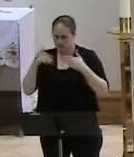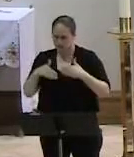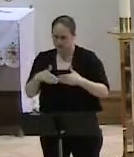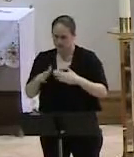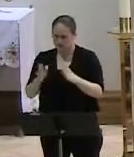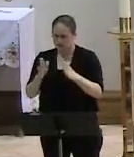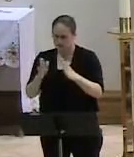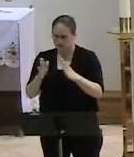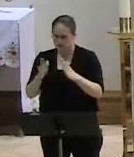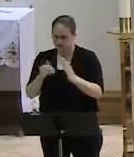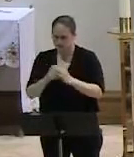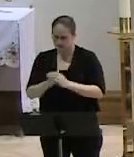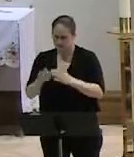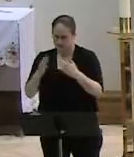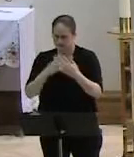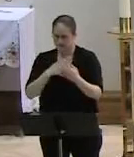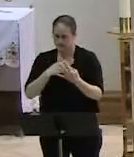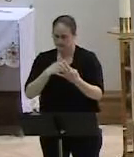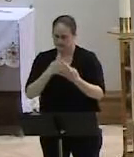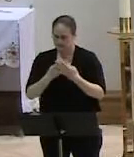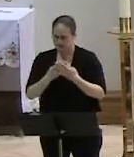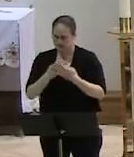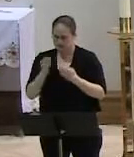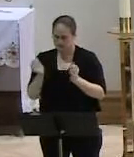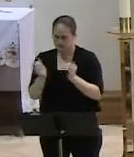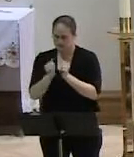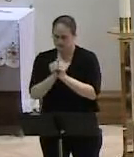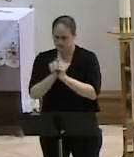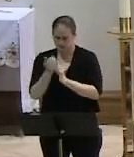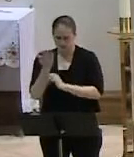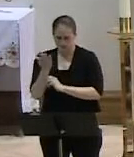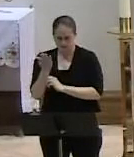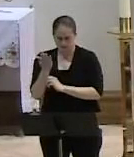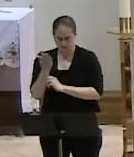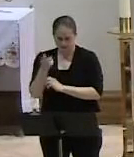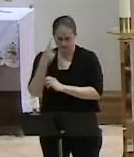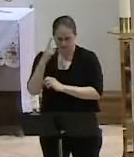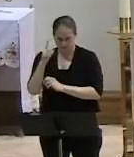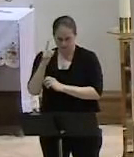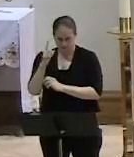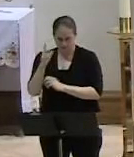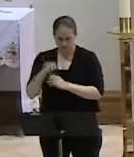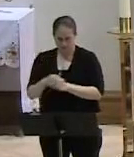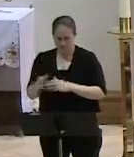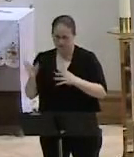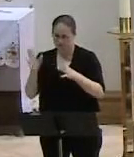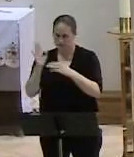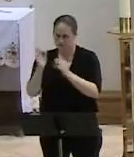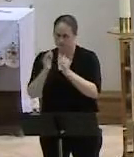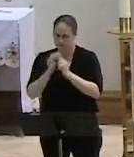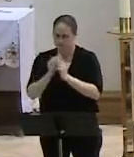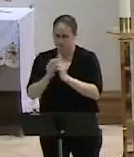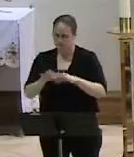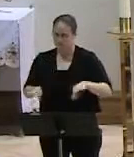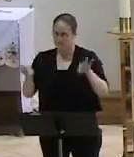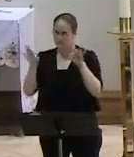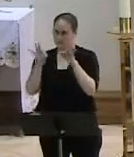hold unwaveringly to our confession that gives us hope. For he who made the promise is trustworthy. The word of the